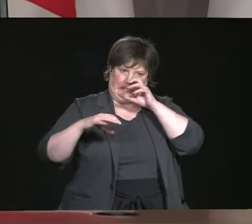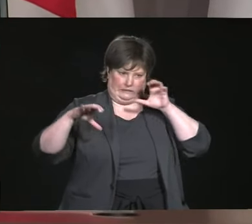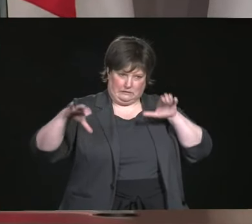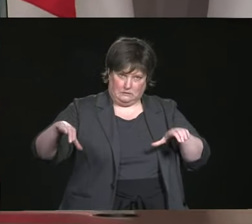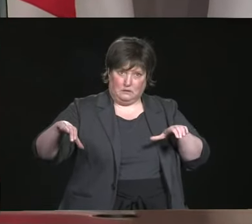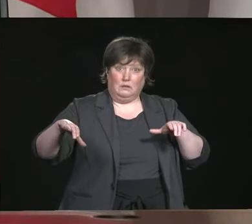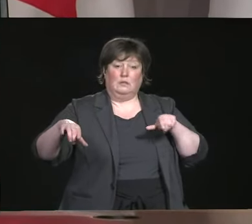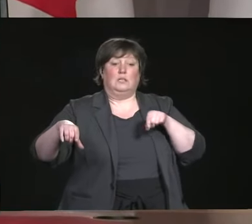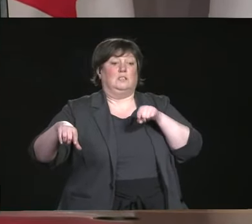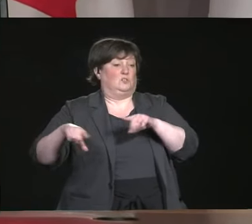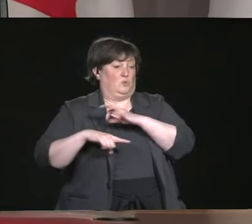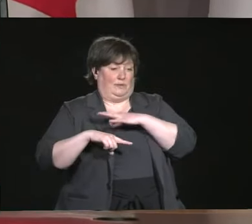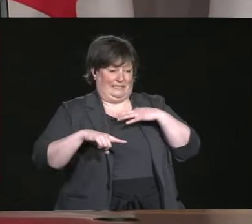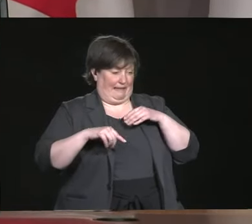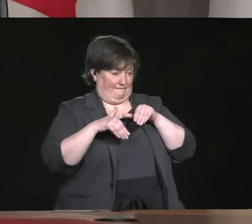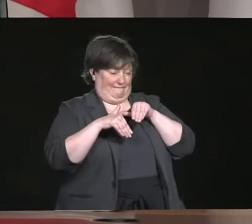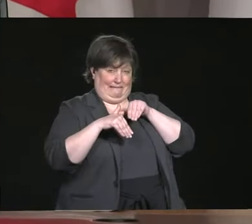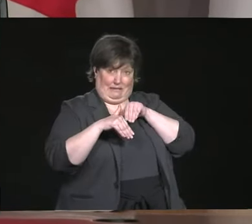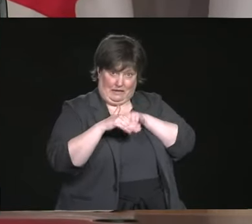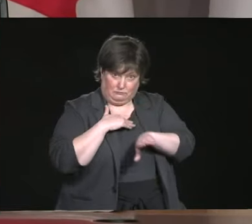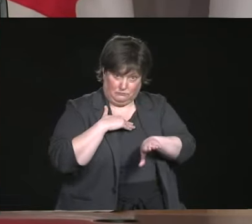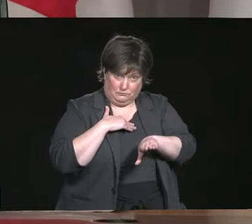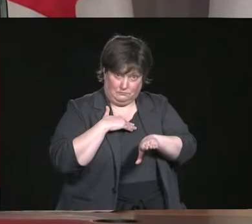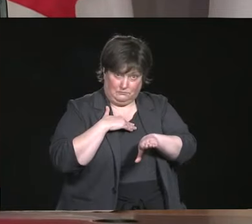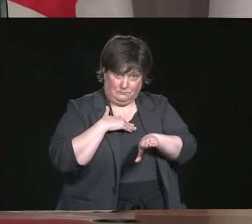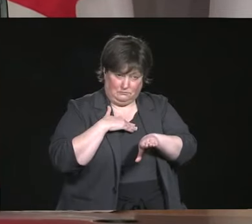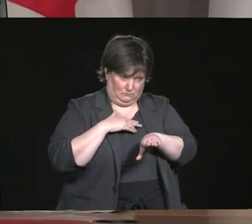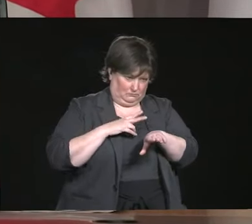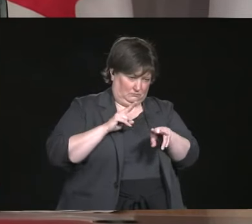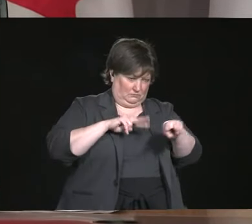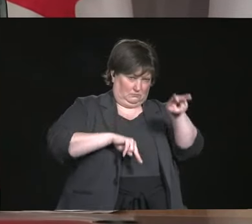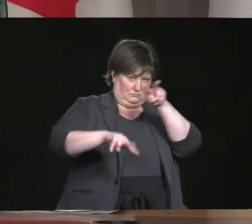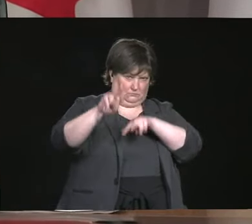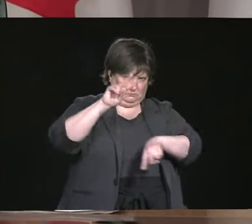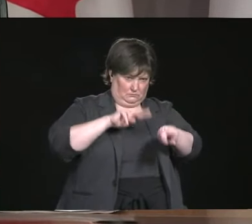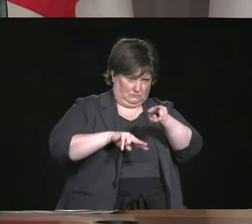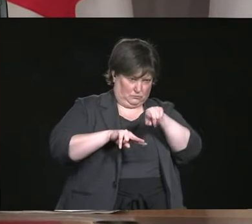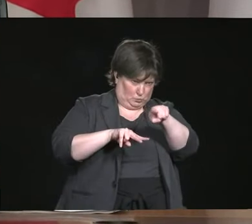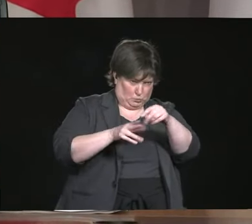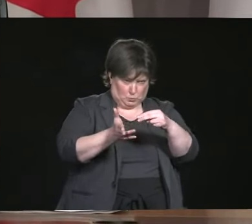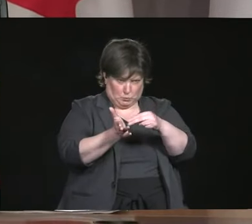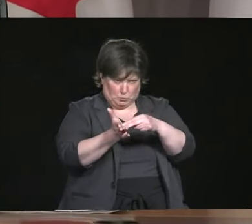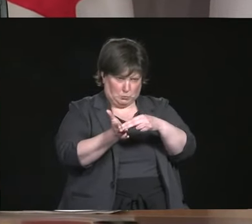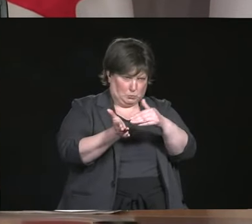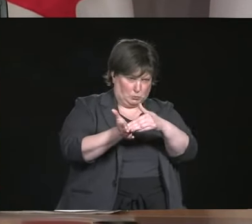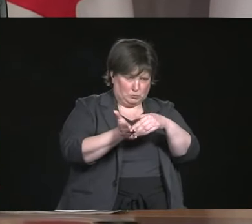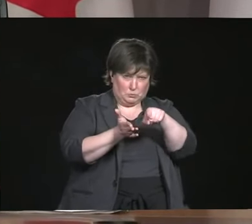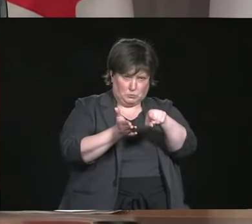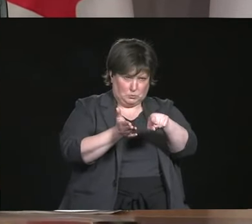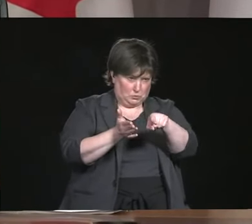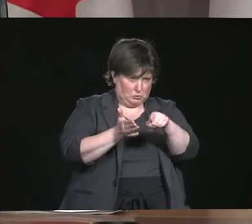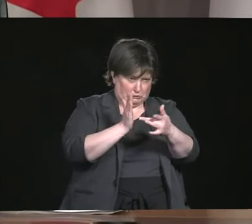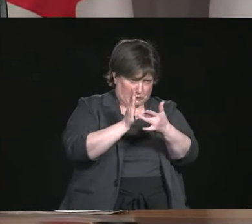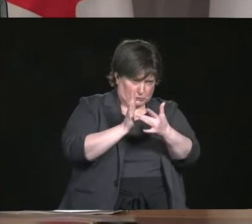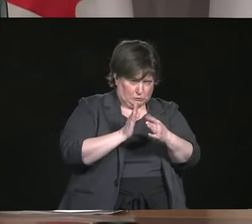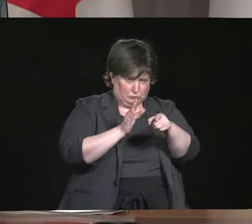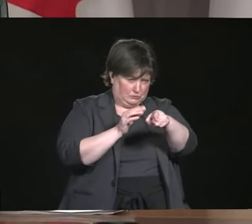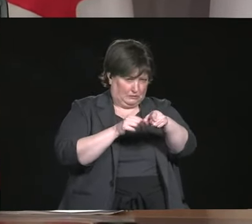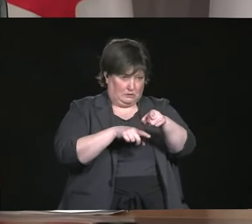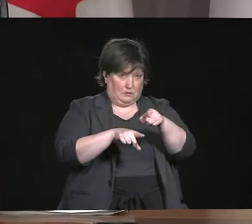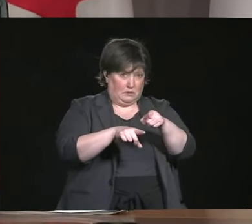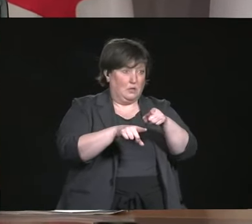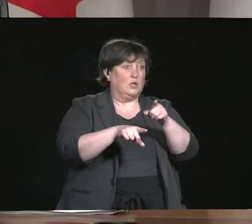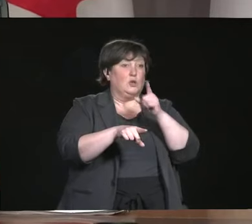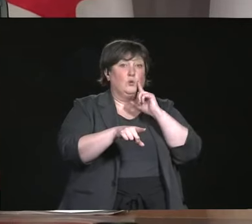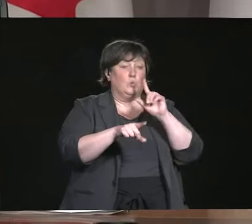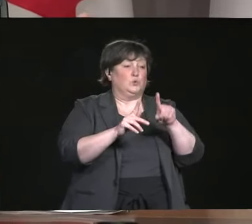the health of the healthcare workers to be sure when they go to work and when they leave work that